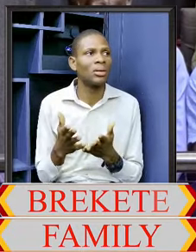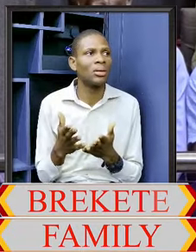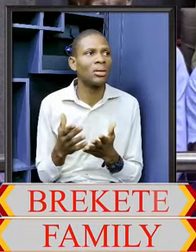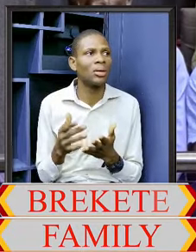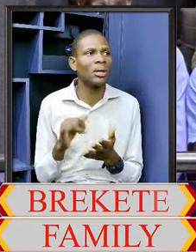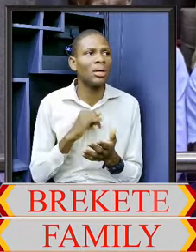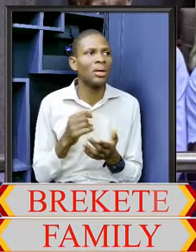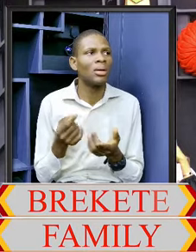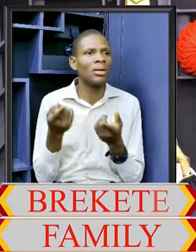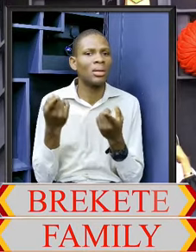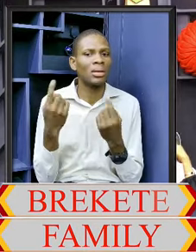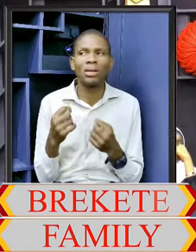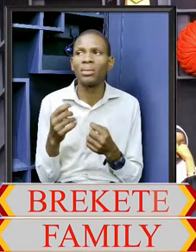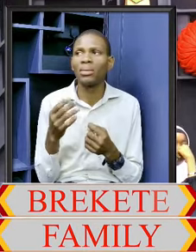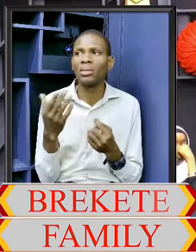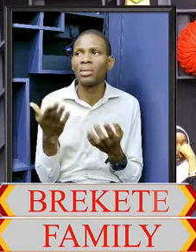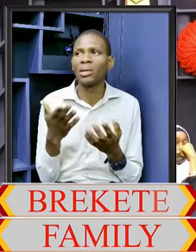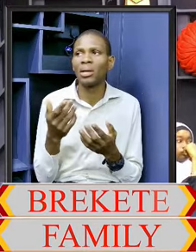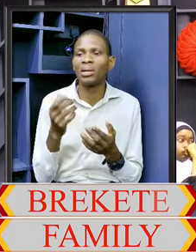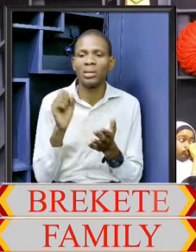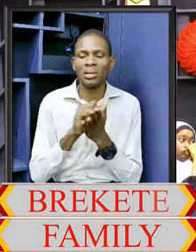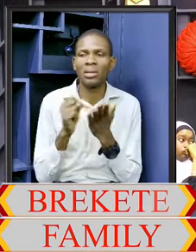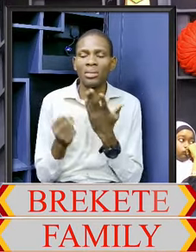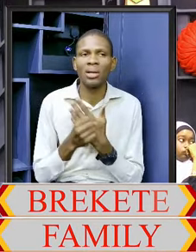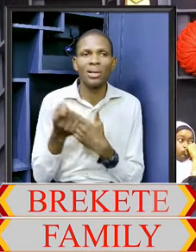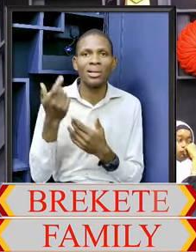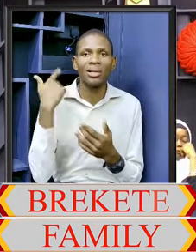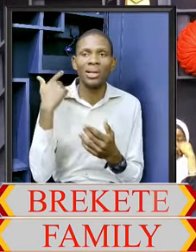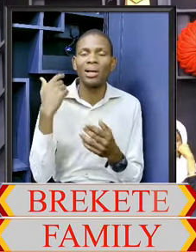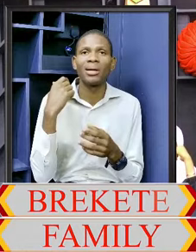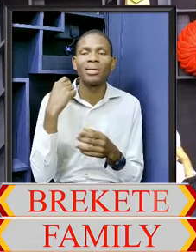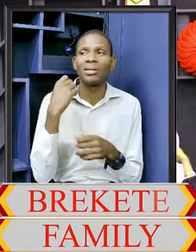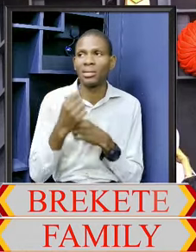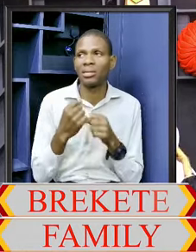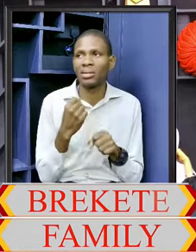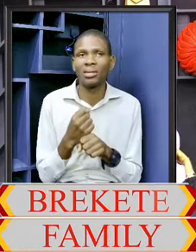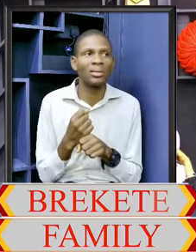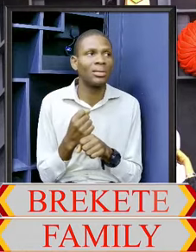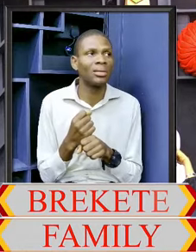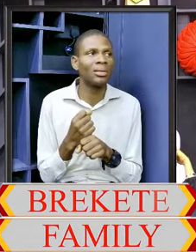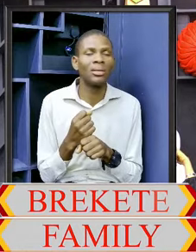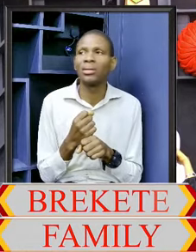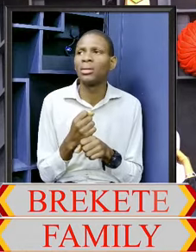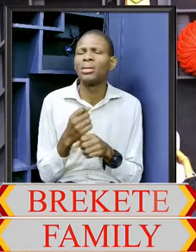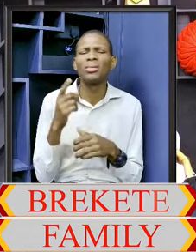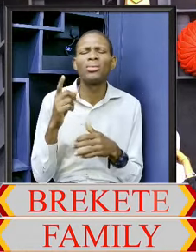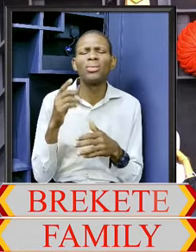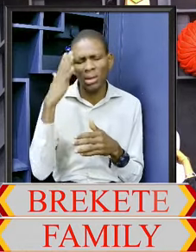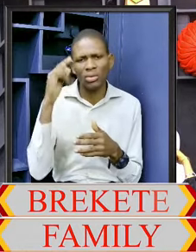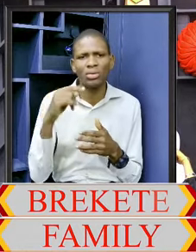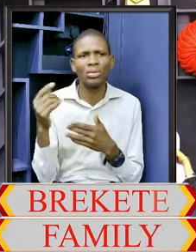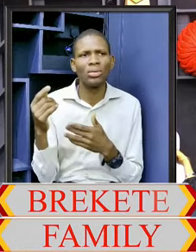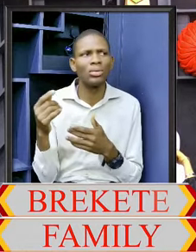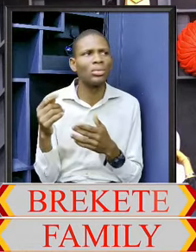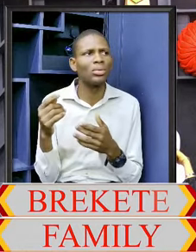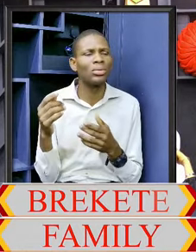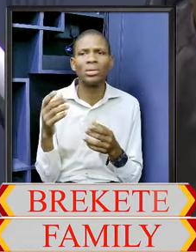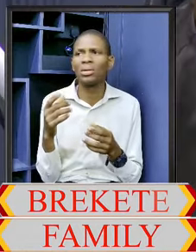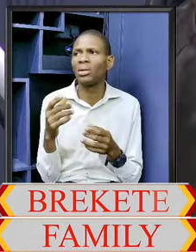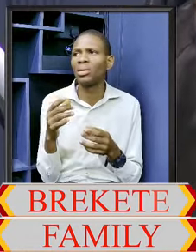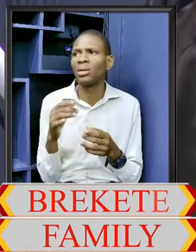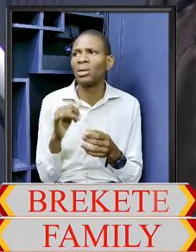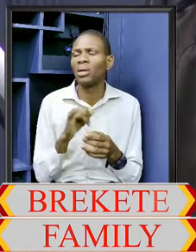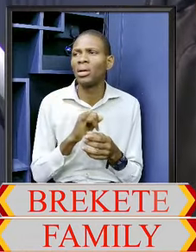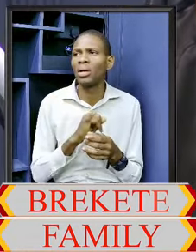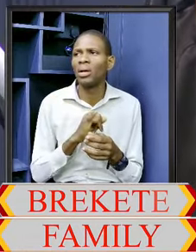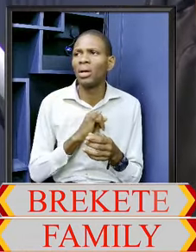came in October. Last year. Oh, September. Yes, sir. What thing carry you come that time where you'd appreciate? So